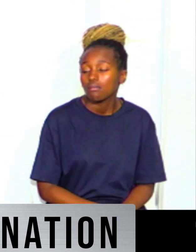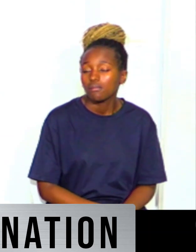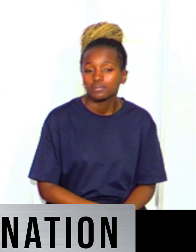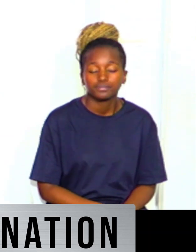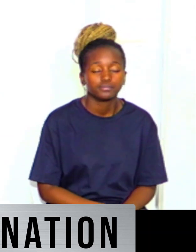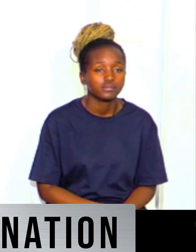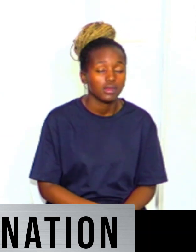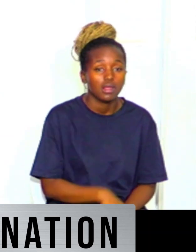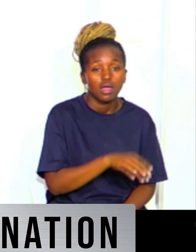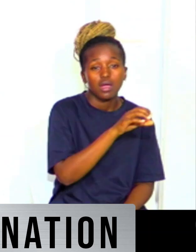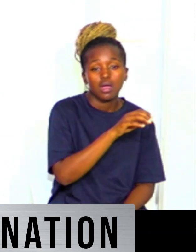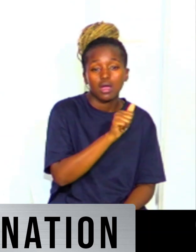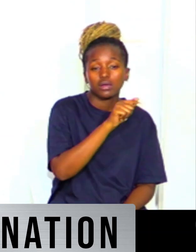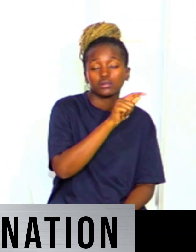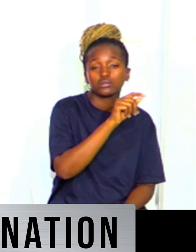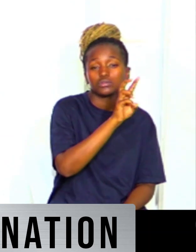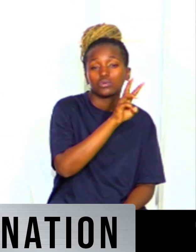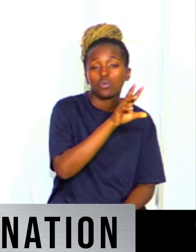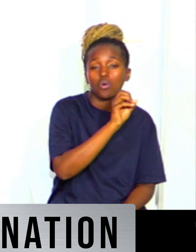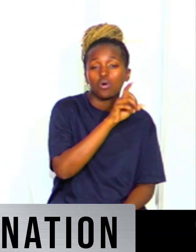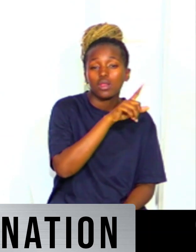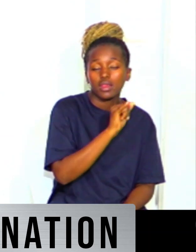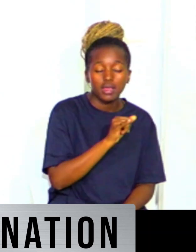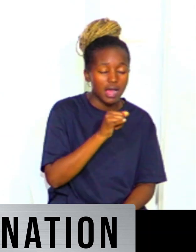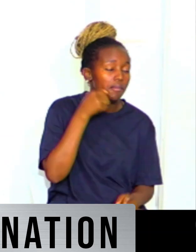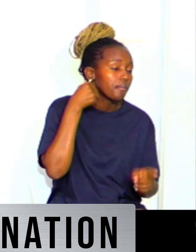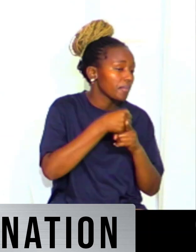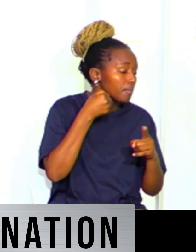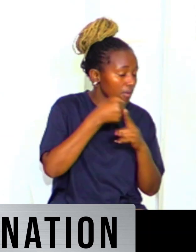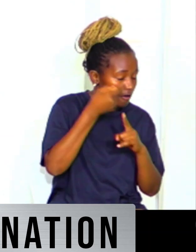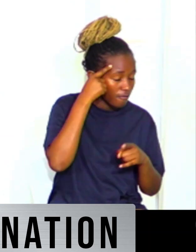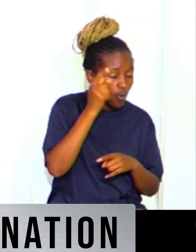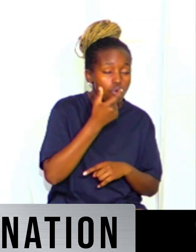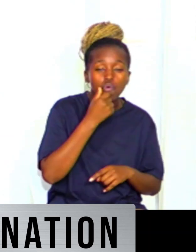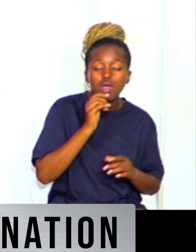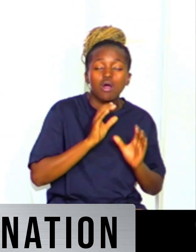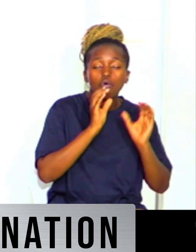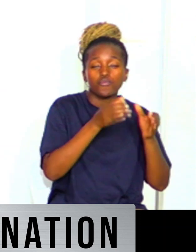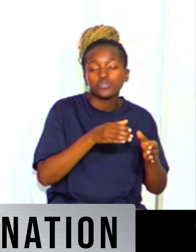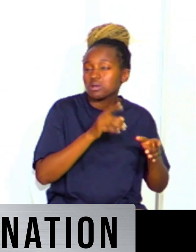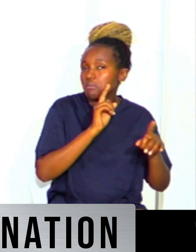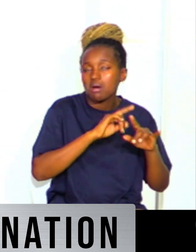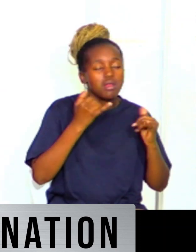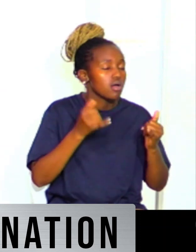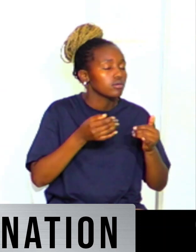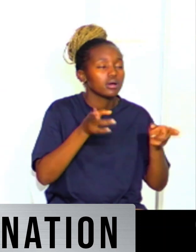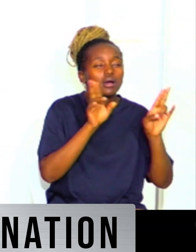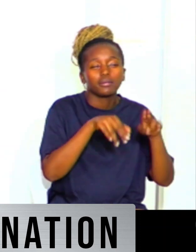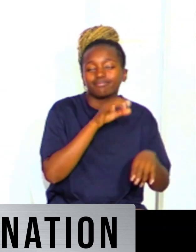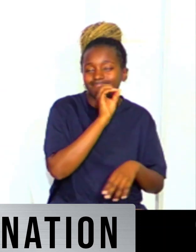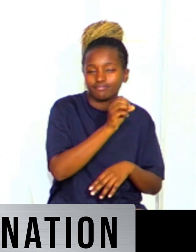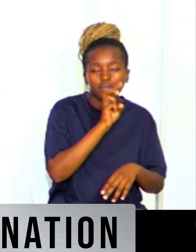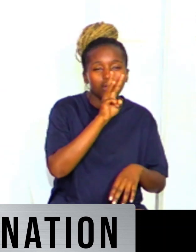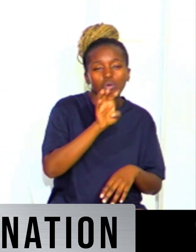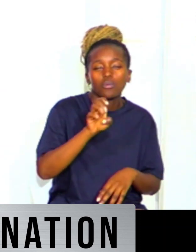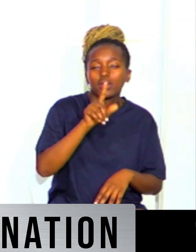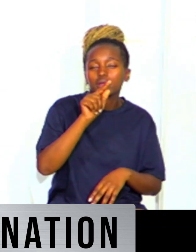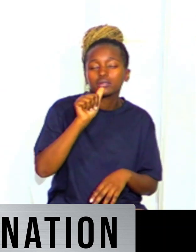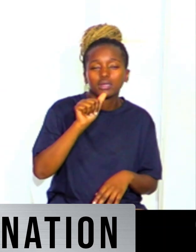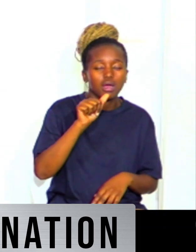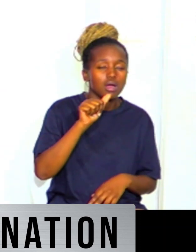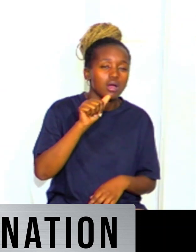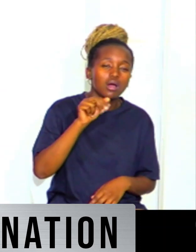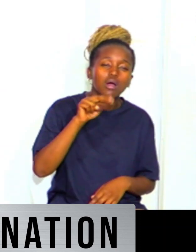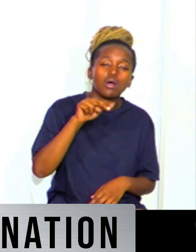Luya community. No, those are old politics. Not Wetangula. No. Not Moses Wetangula. No.